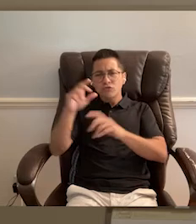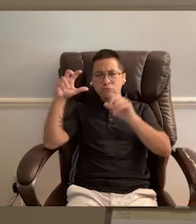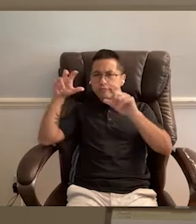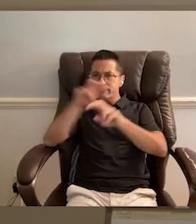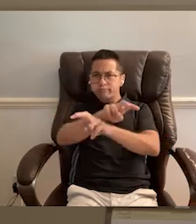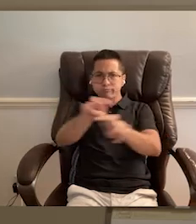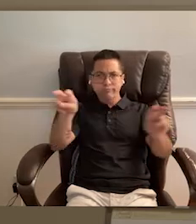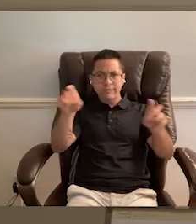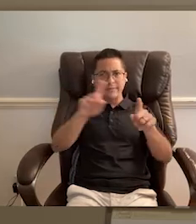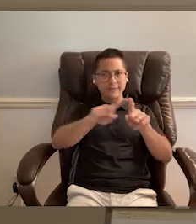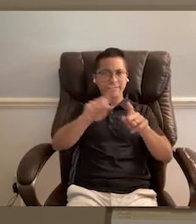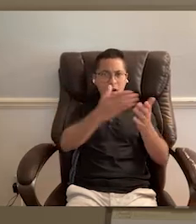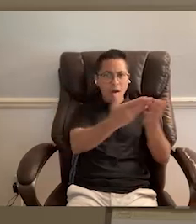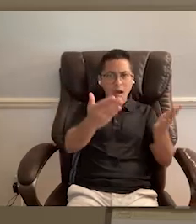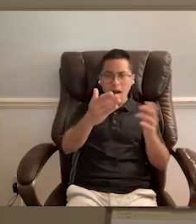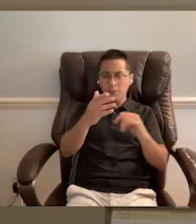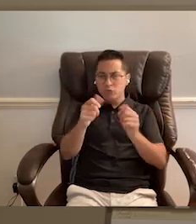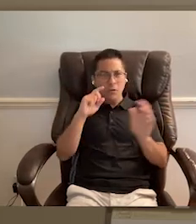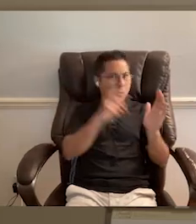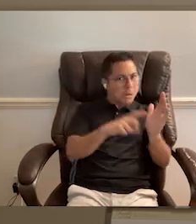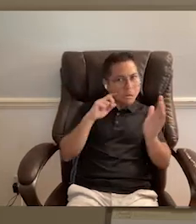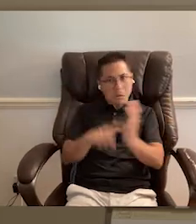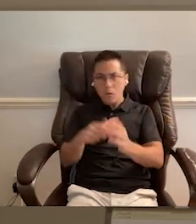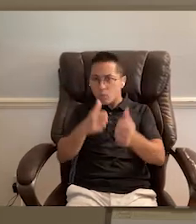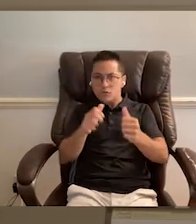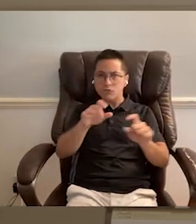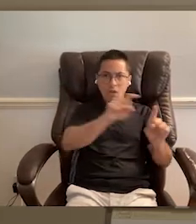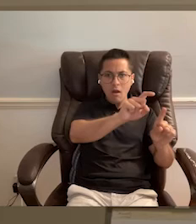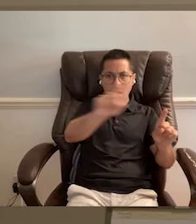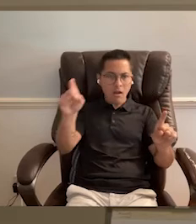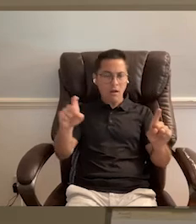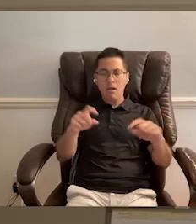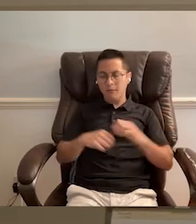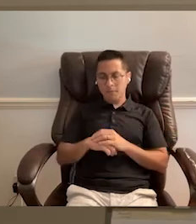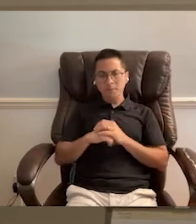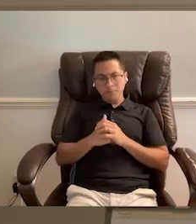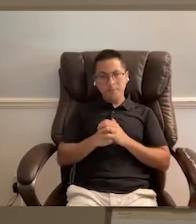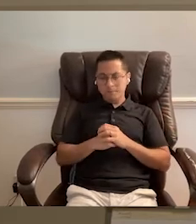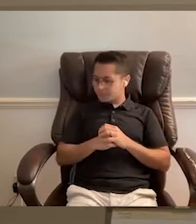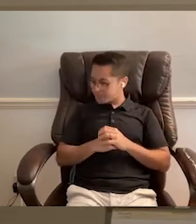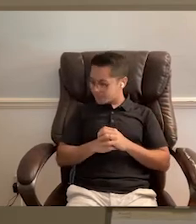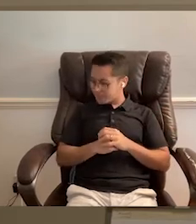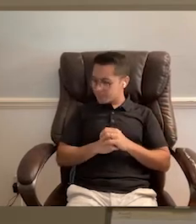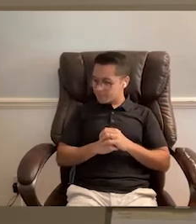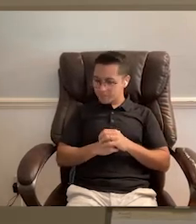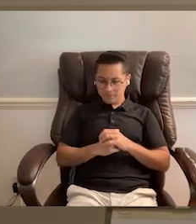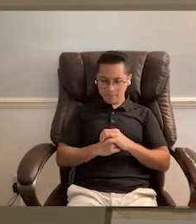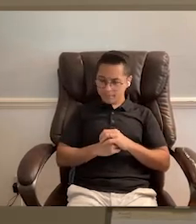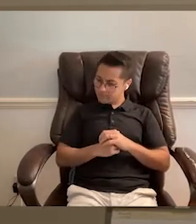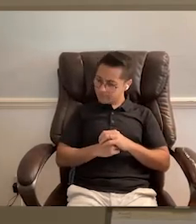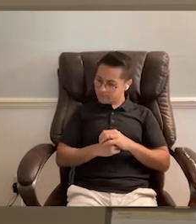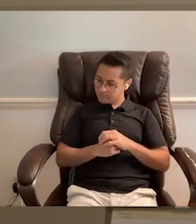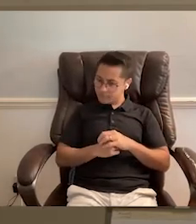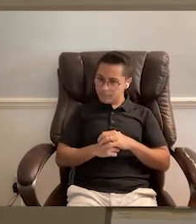are. We have 2 cameras on glasses that you can wear. And these cameras capture everything around you and then convey the message of